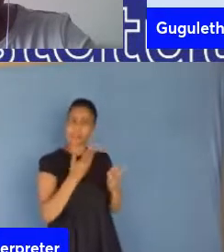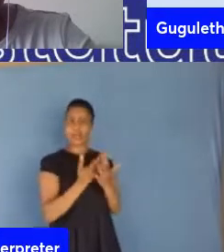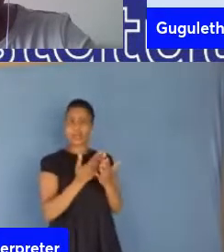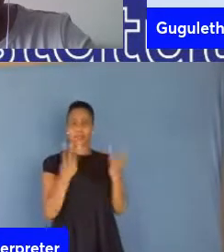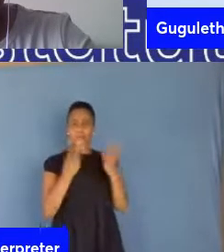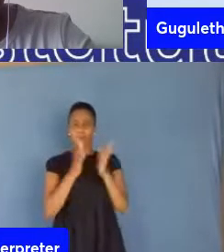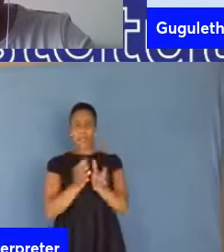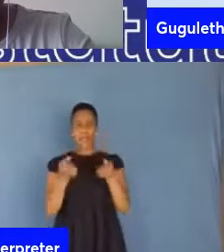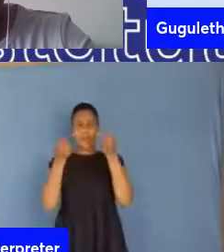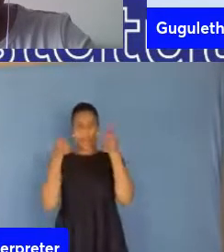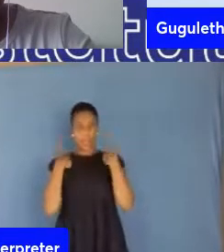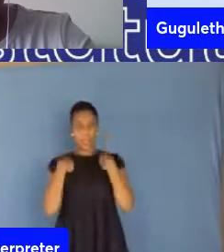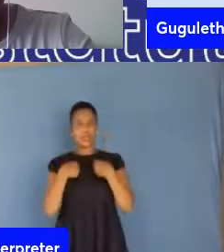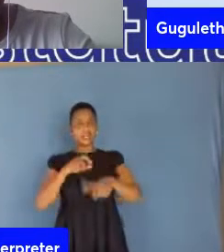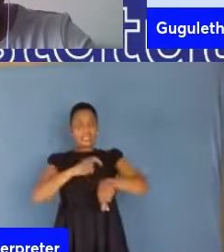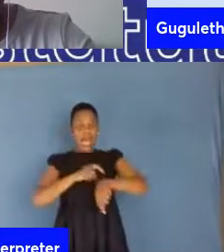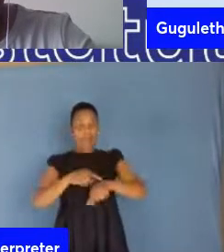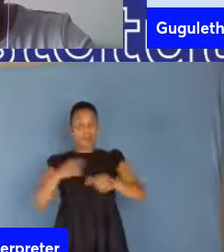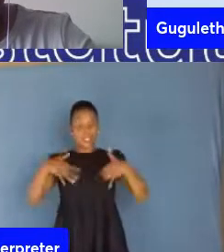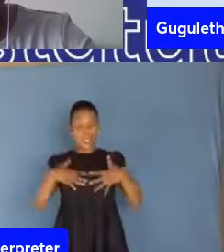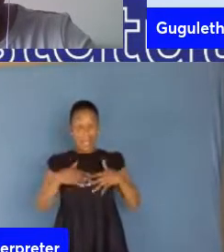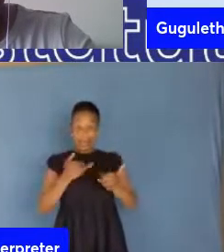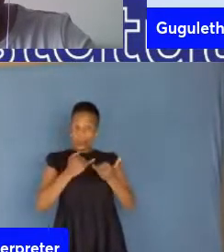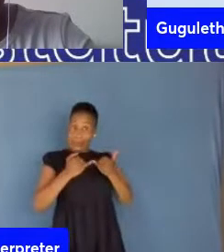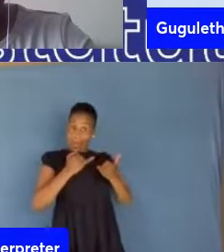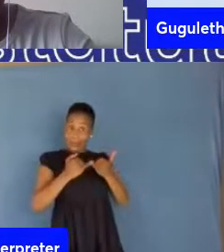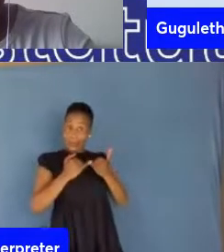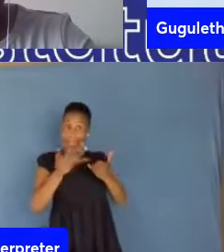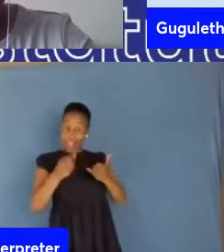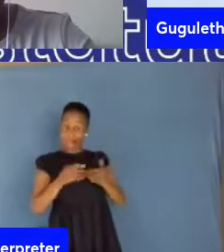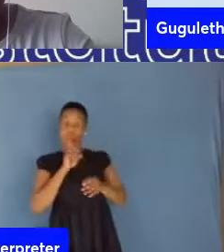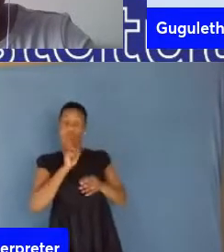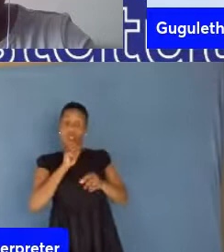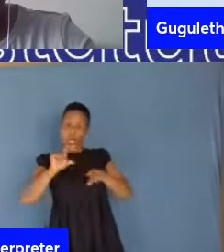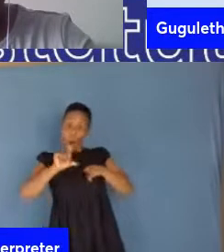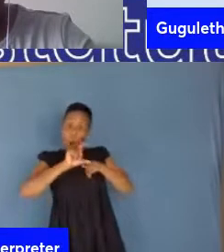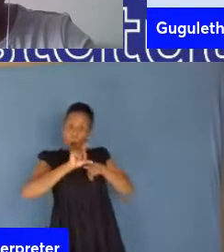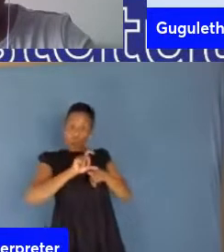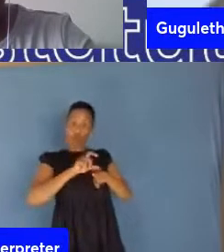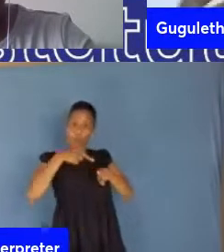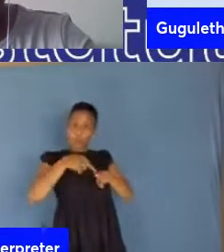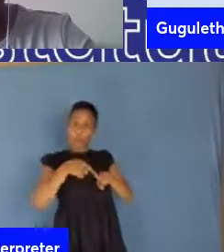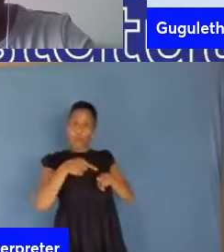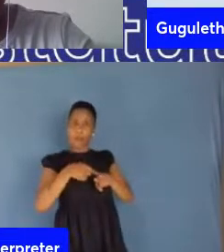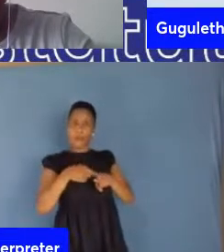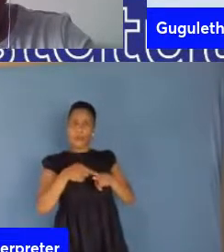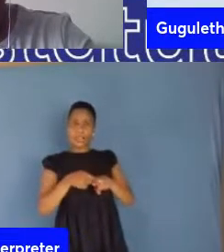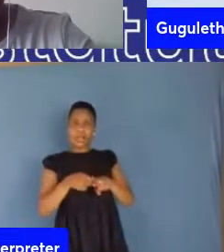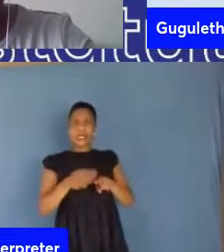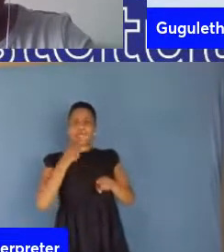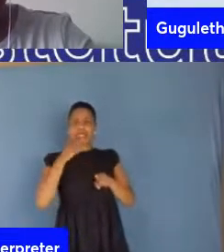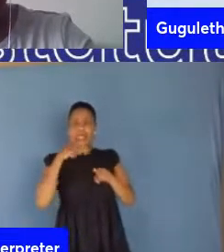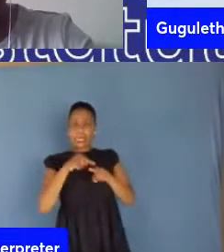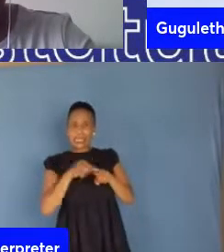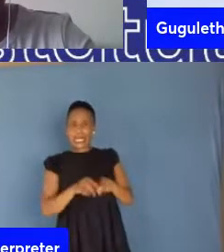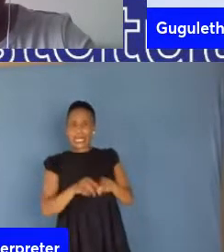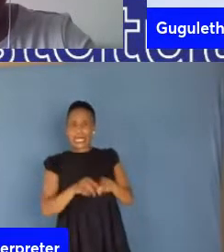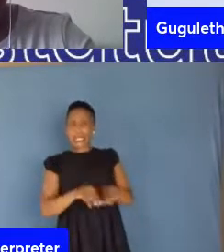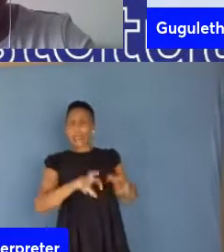when you start sexual intercourse with someone and you're using a condom, if the man takes it off, it's sleeving, which is considered rape. There's a lot